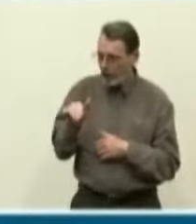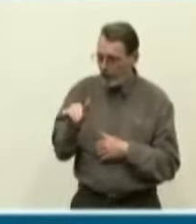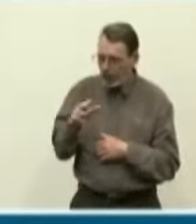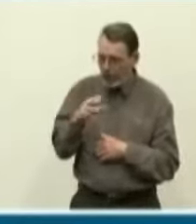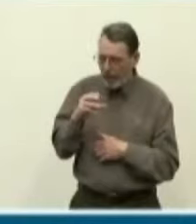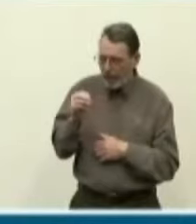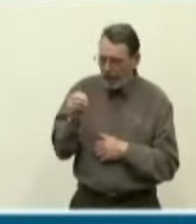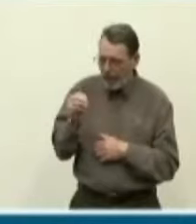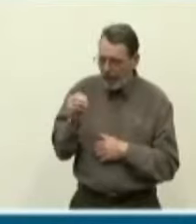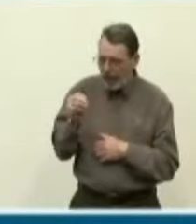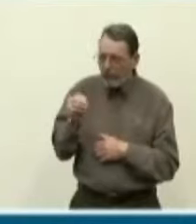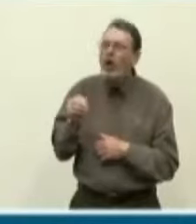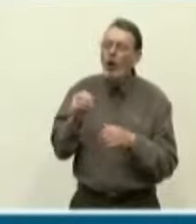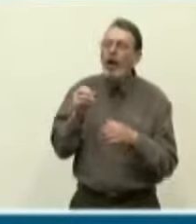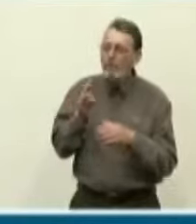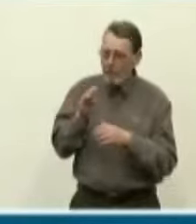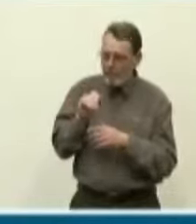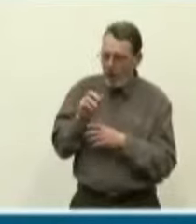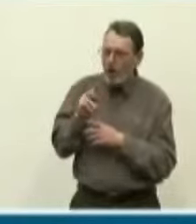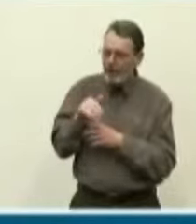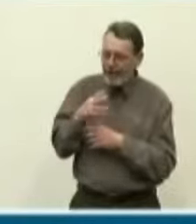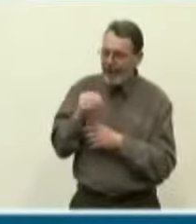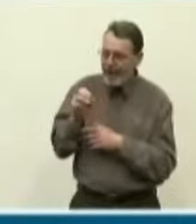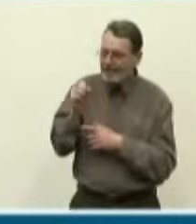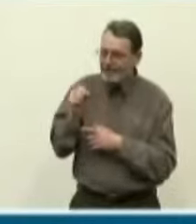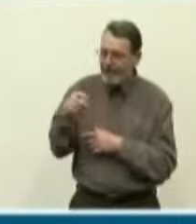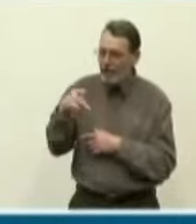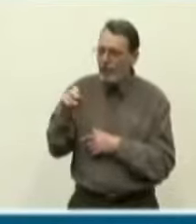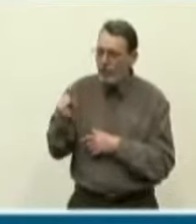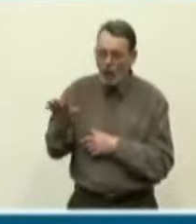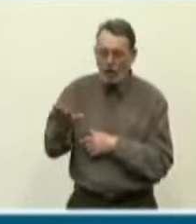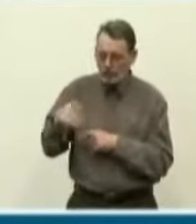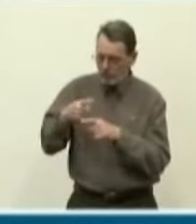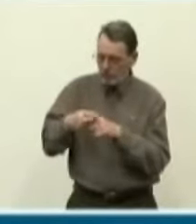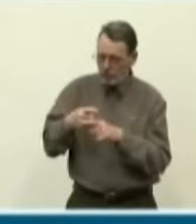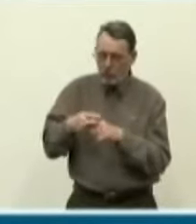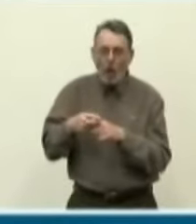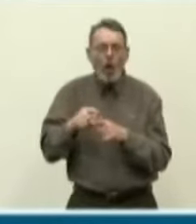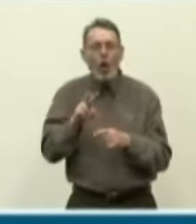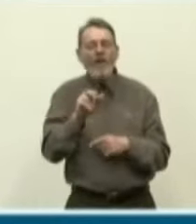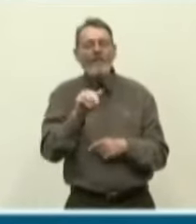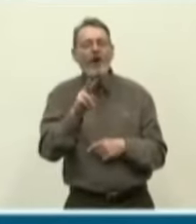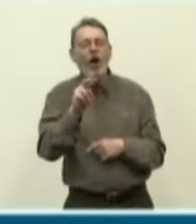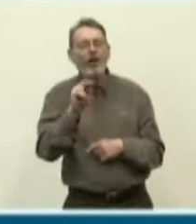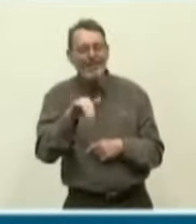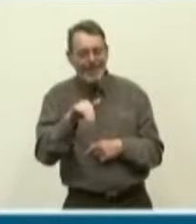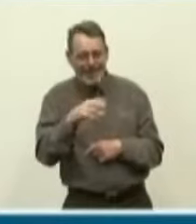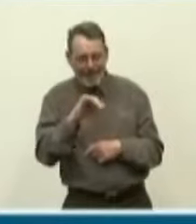Varney and South Park, Jack London. Varney and Jack London. Varney and Jack London, copy.